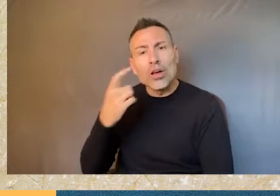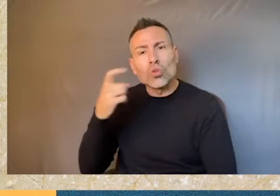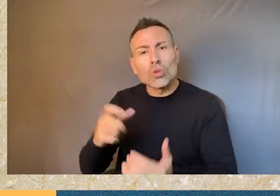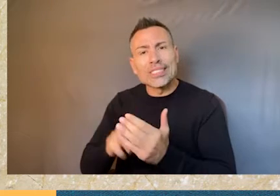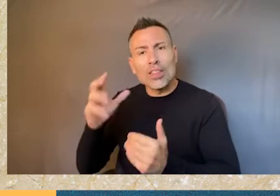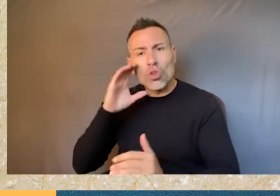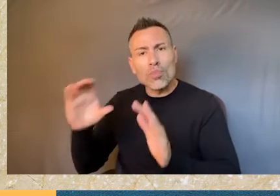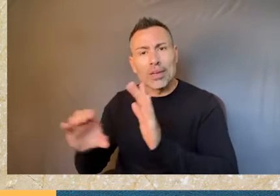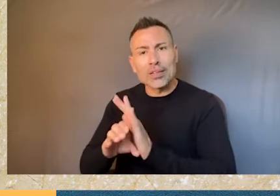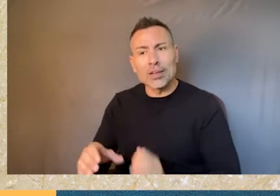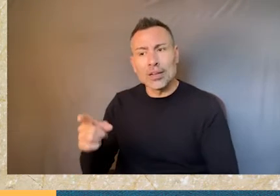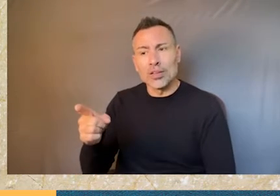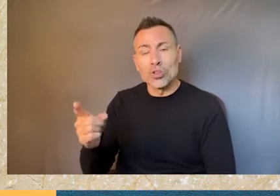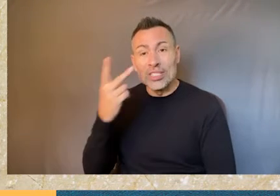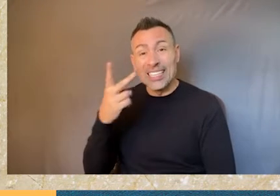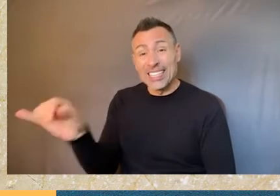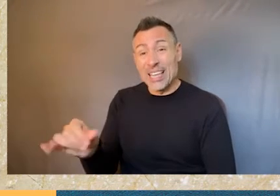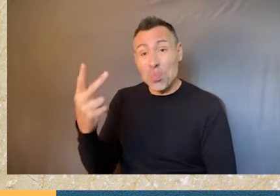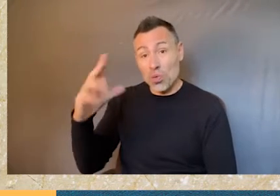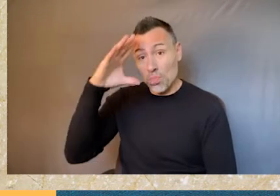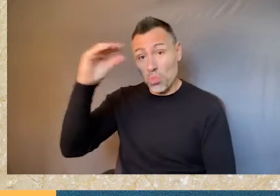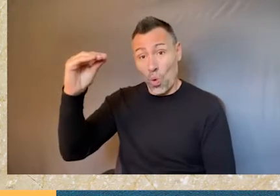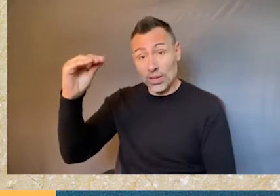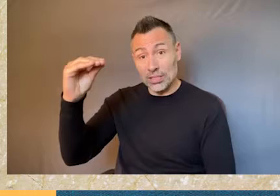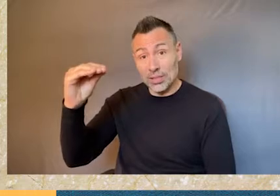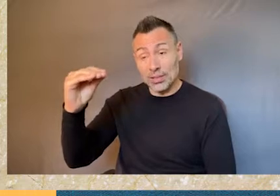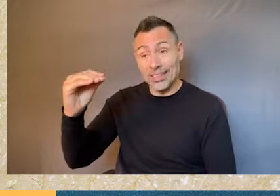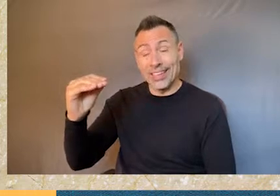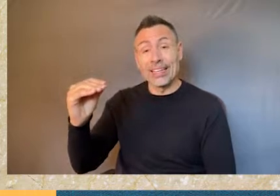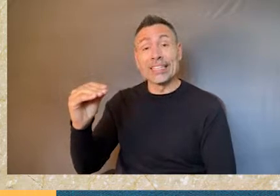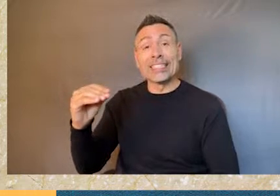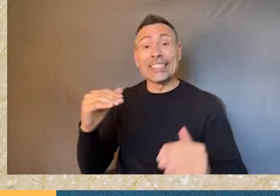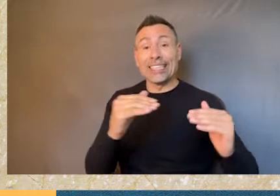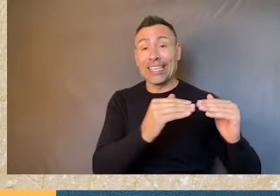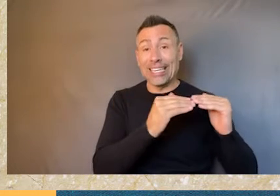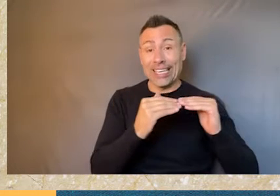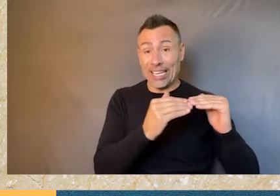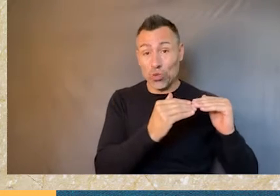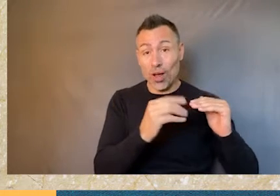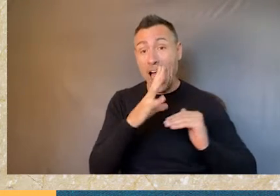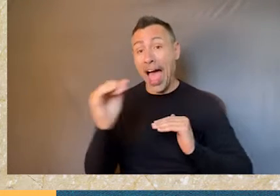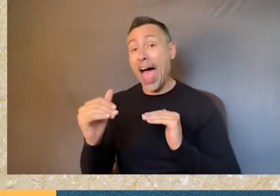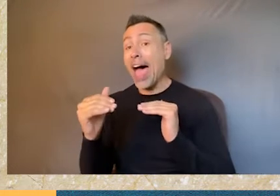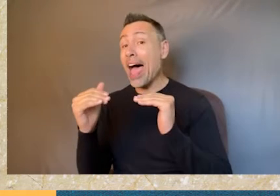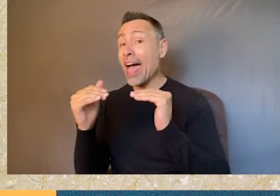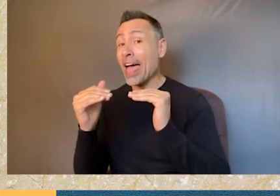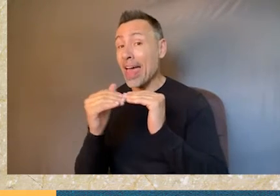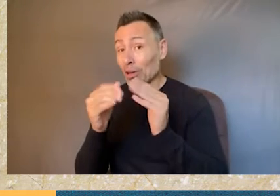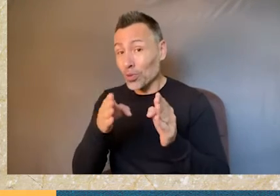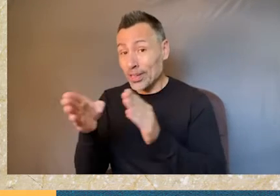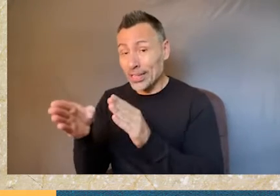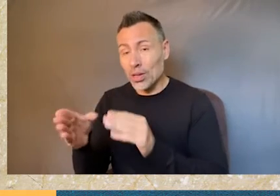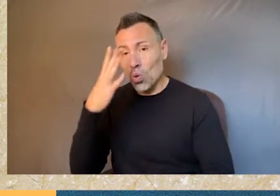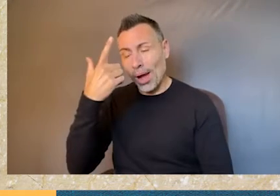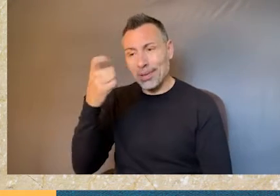this example, you see the same 3 boys, they're being treated equally and equitably, and nobody needed a